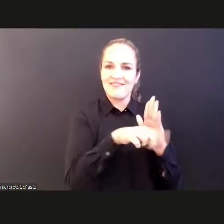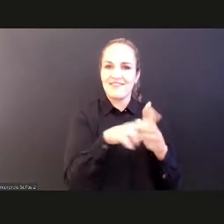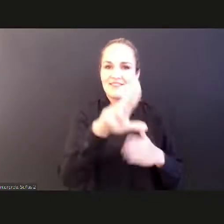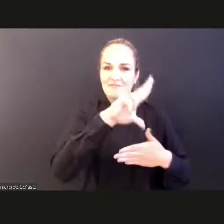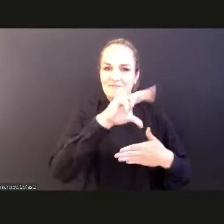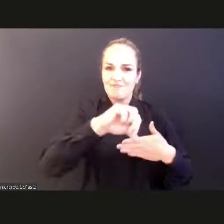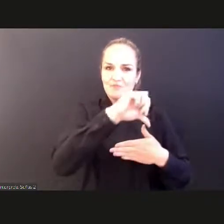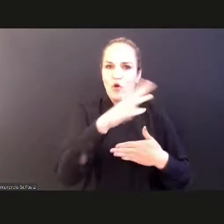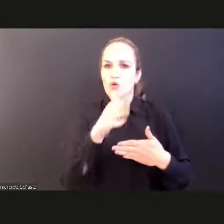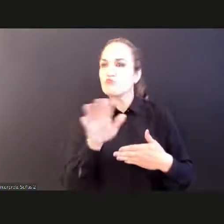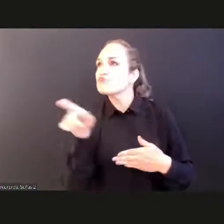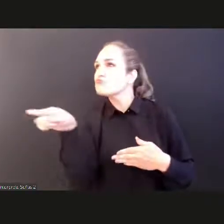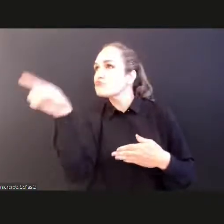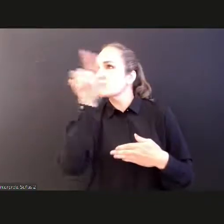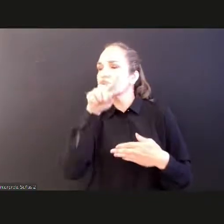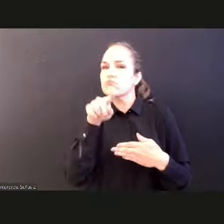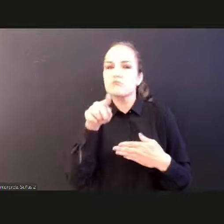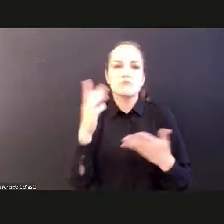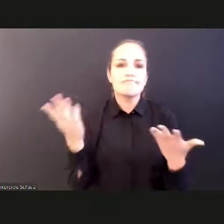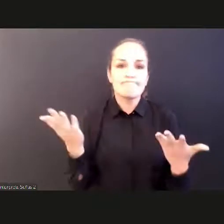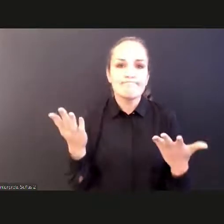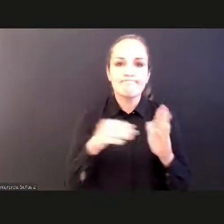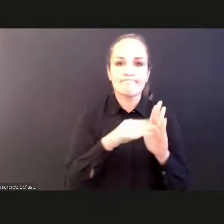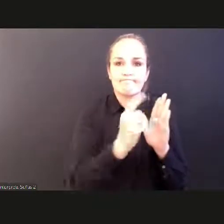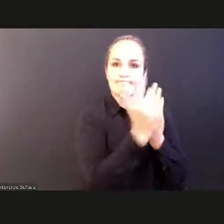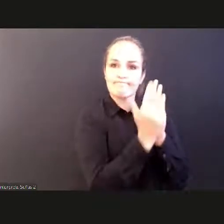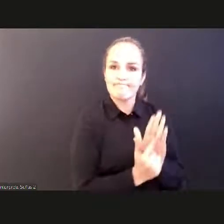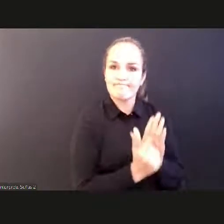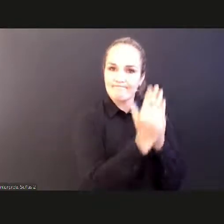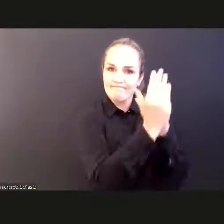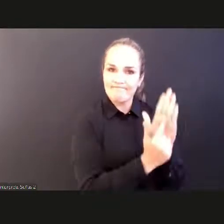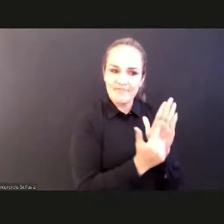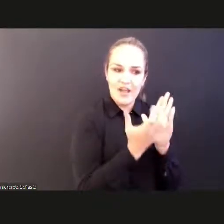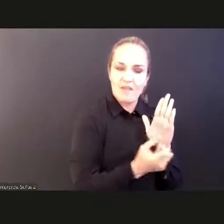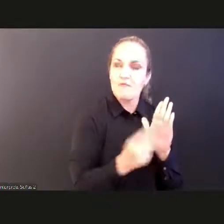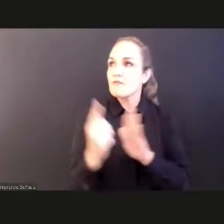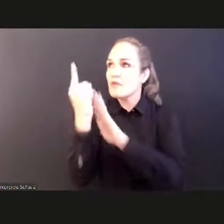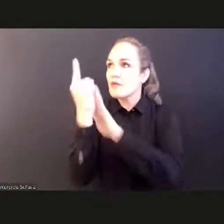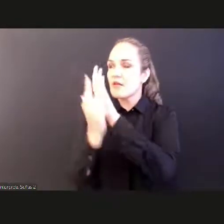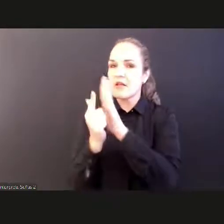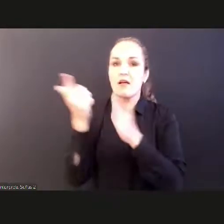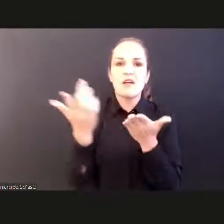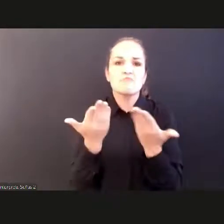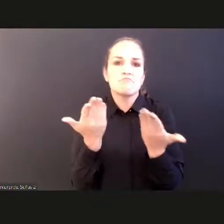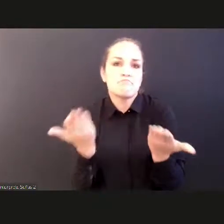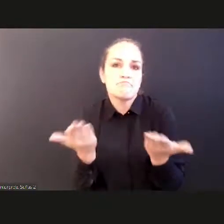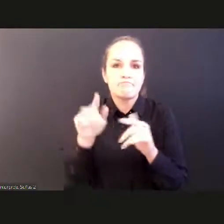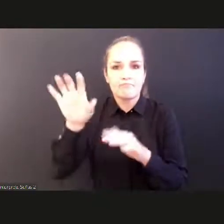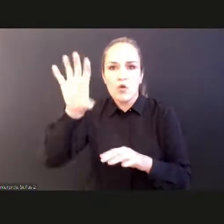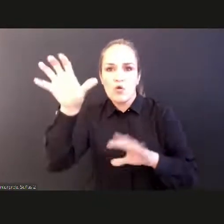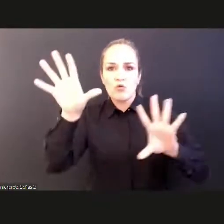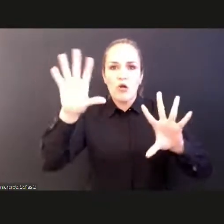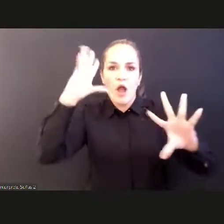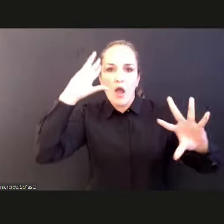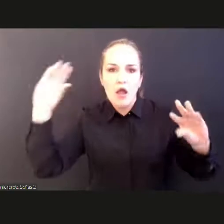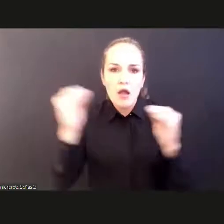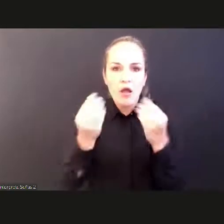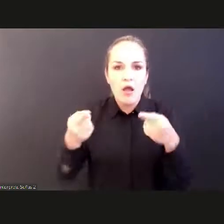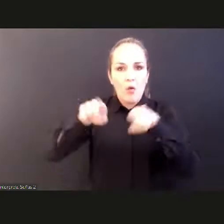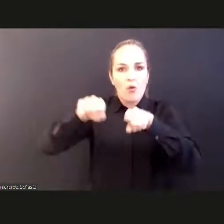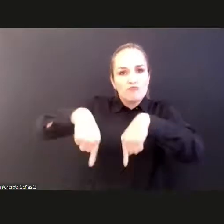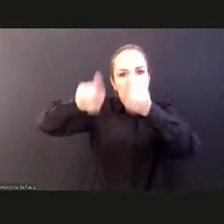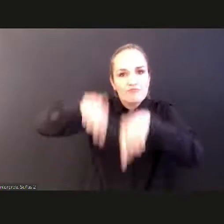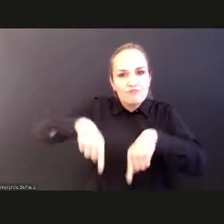trade, foreign direct investment, tax agreement. Without going into